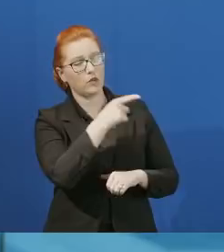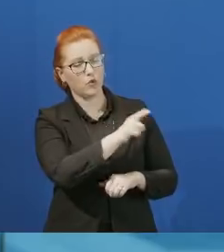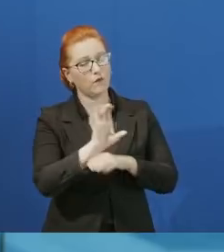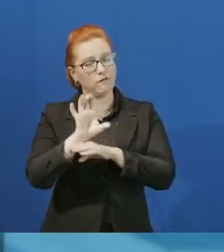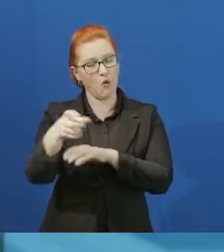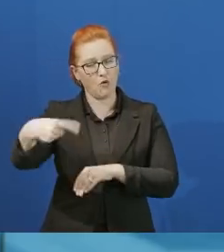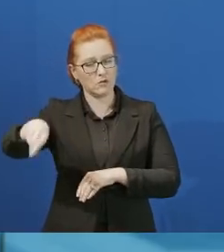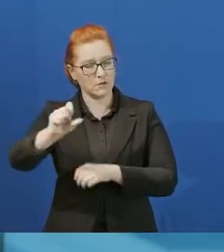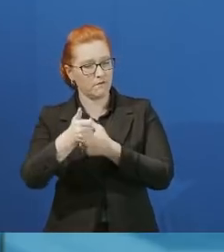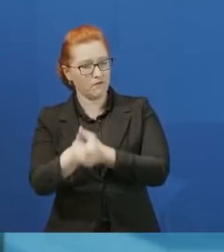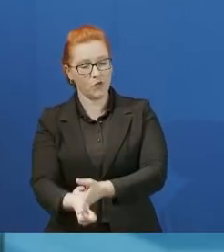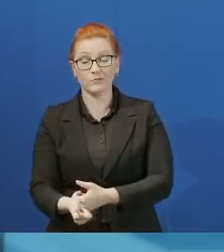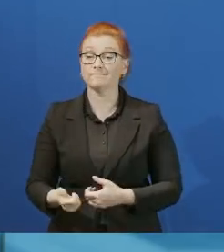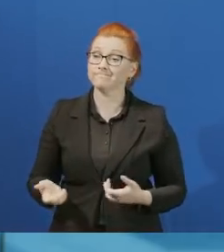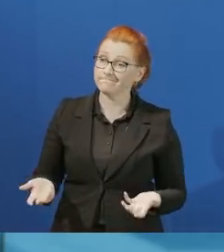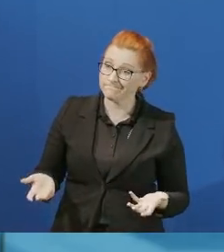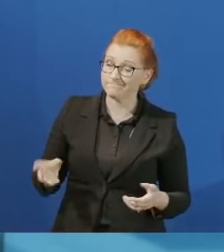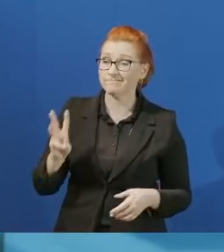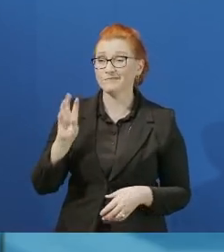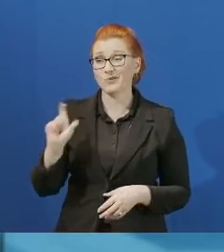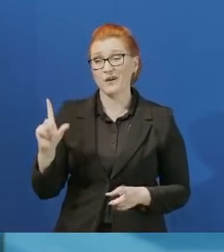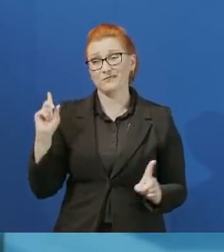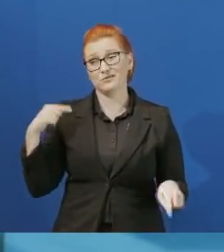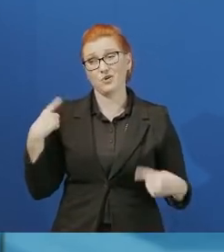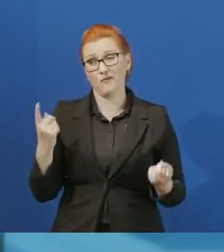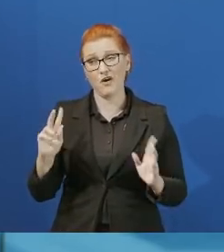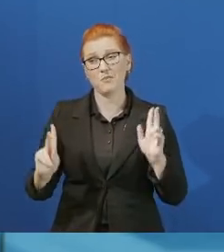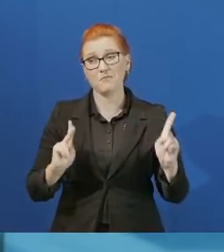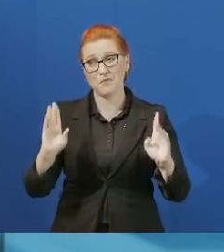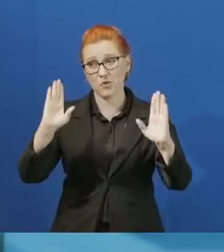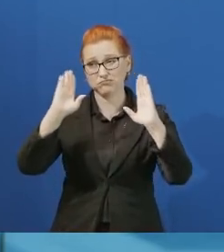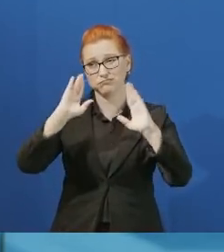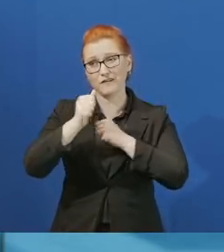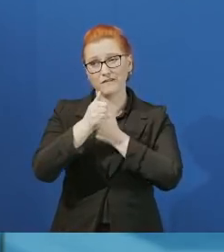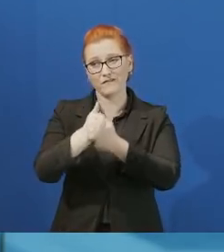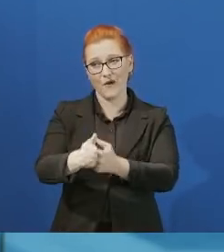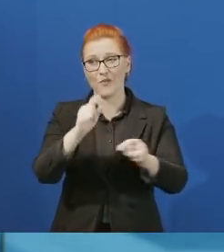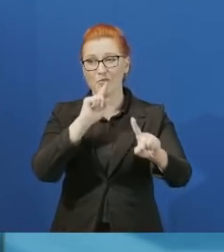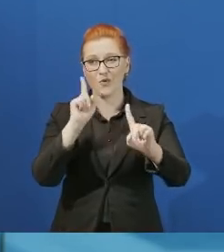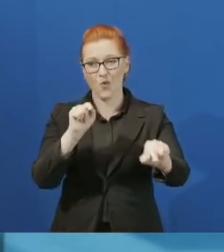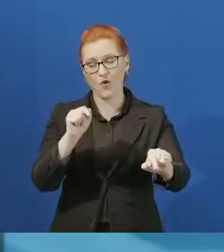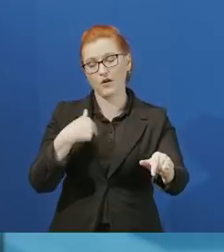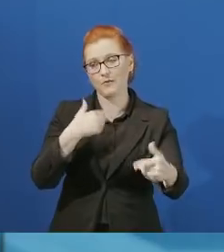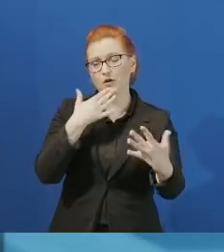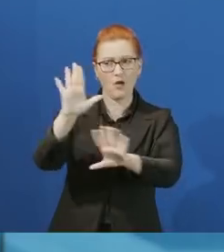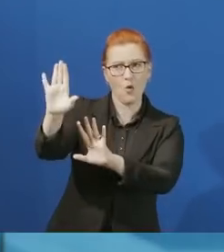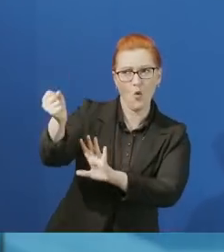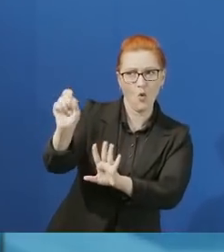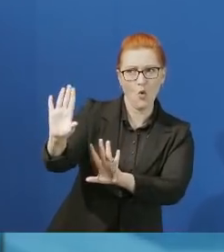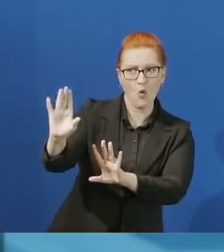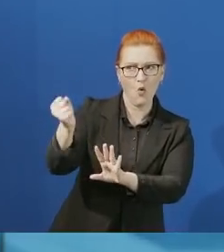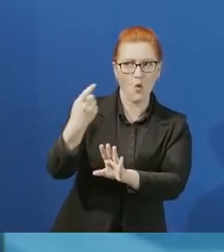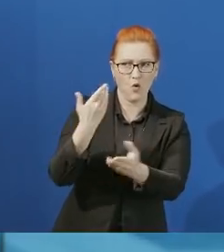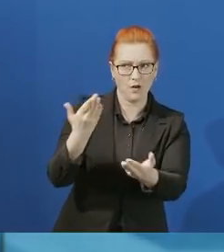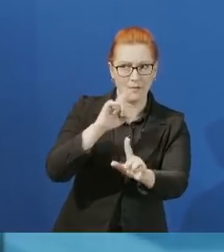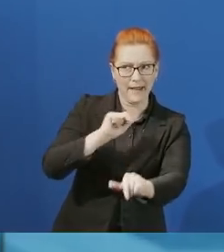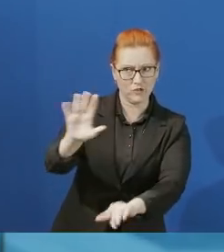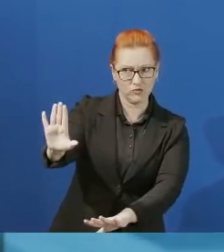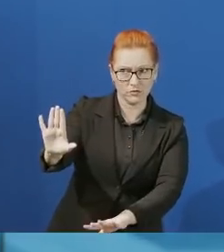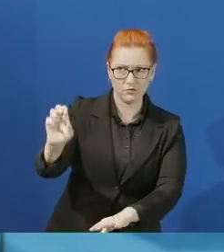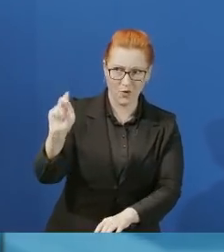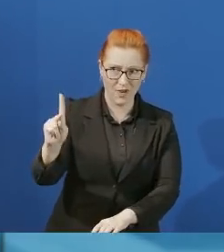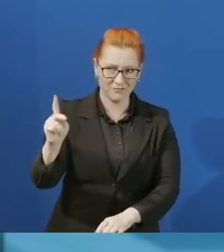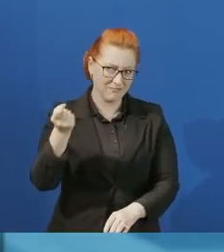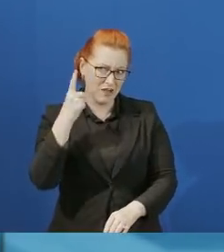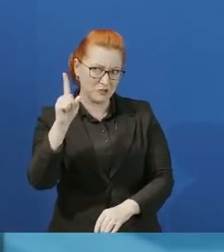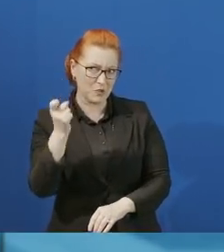so far, people have listened to the order, and I'm grateful that they've done that. Let me answer the question, please. I've got the